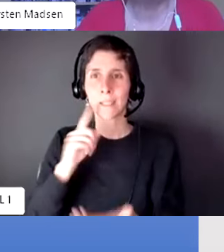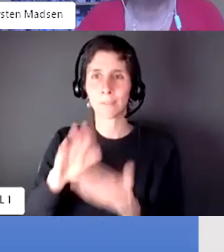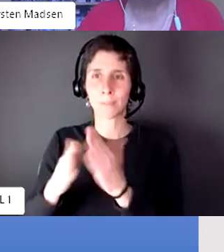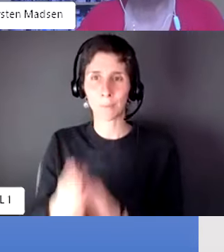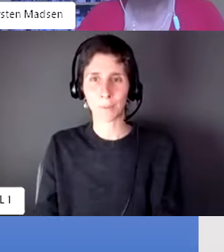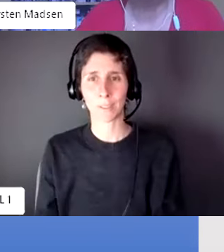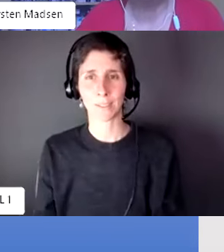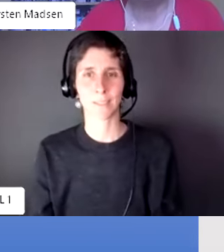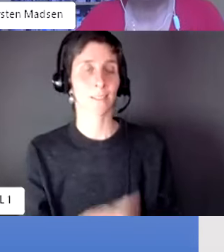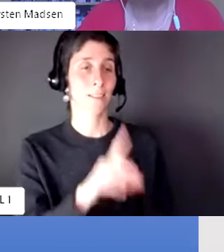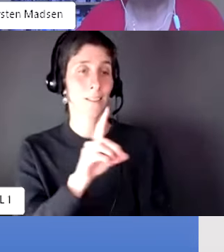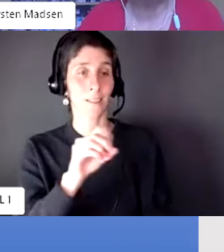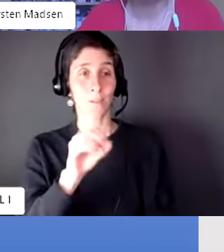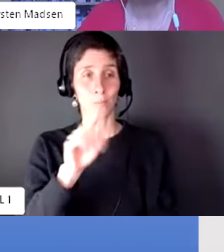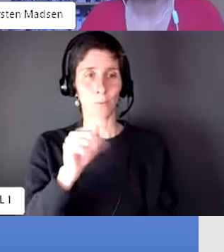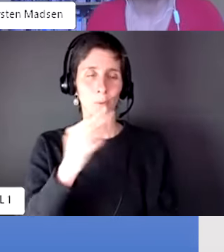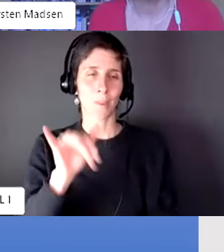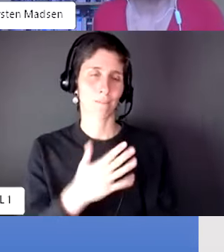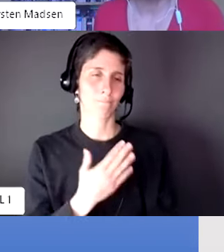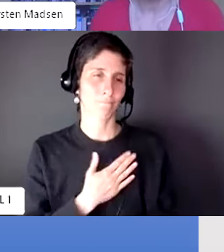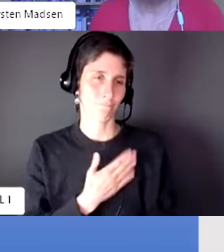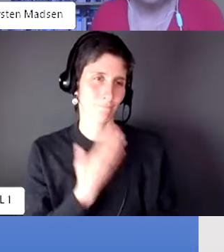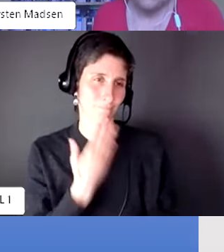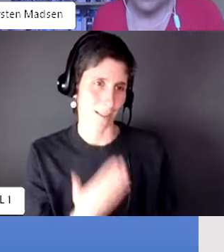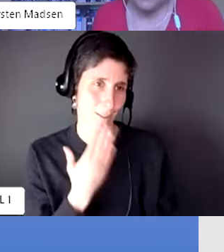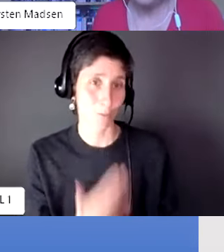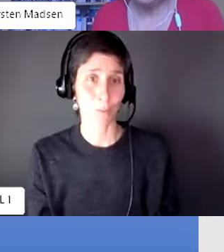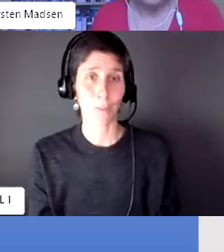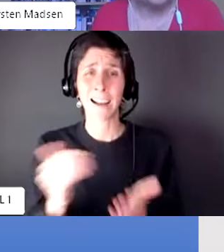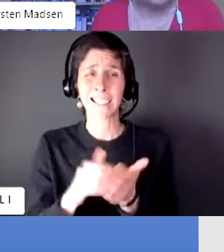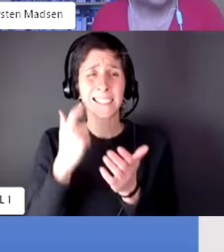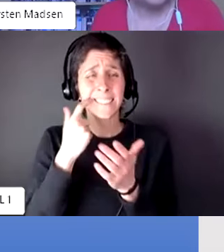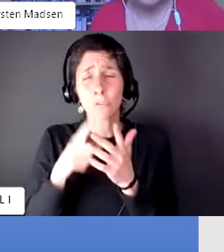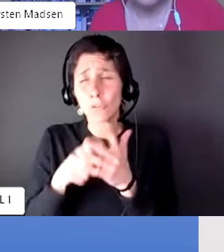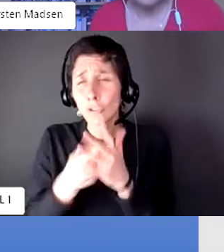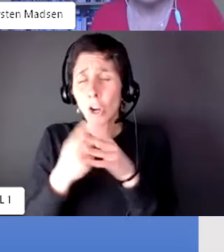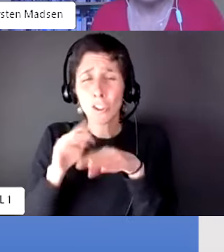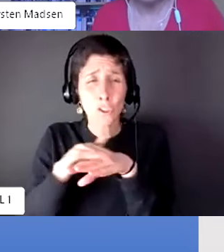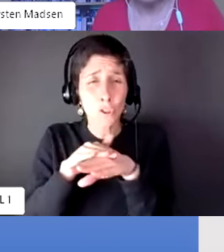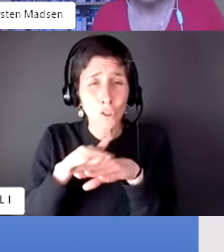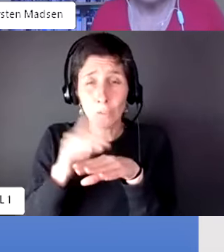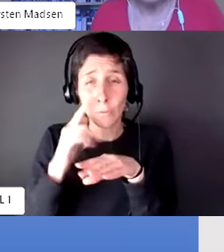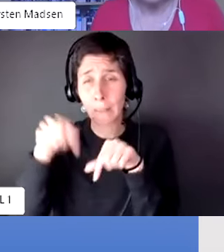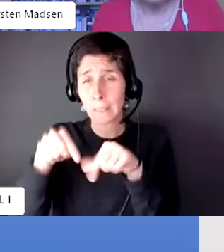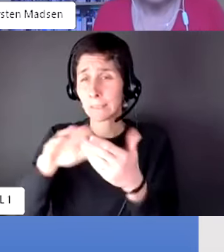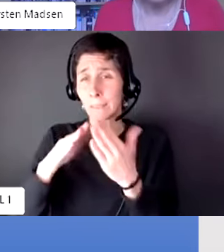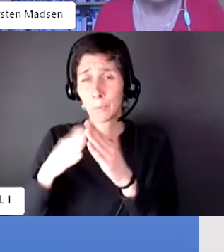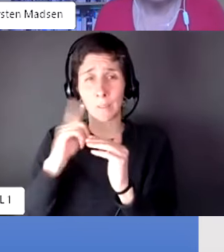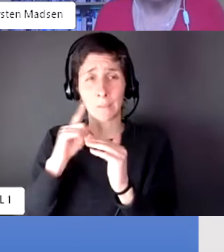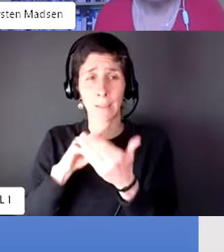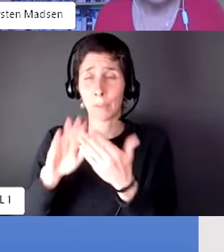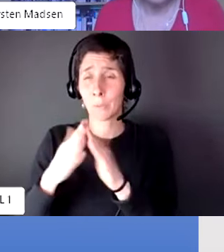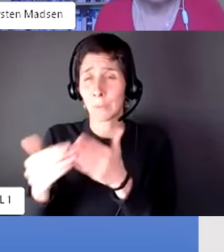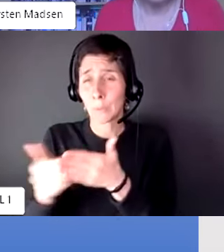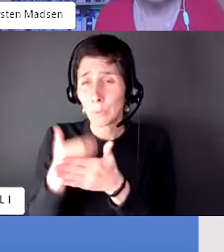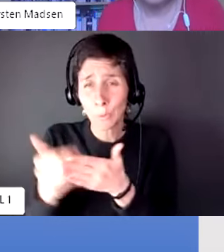Thanks, Kirsten. So, like it says, we're just scratching the surface for this community. But